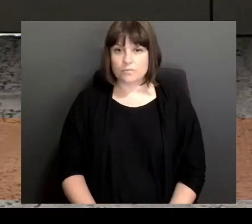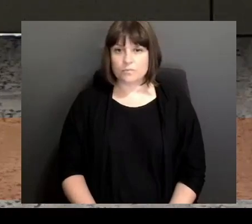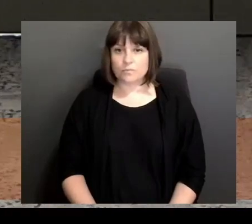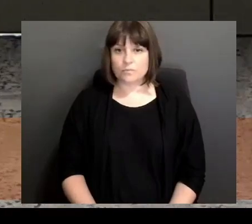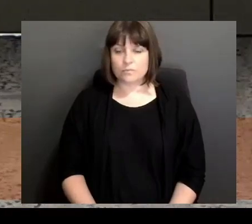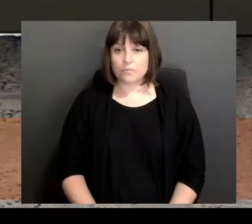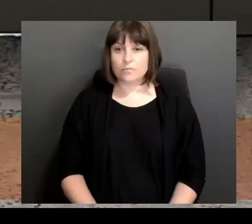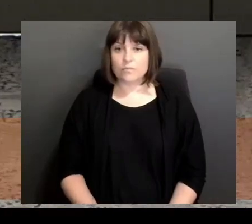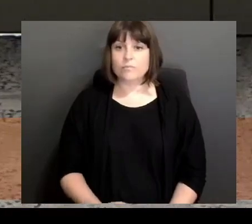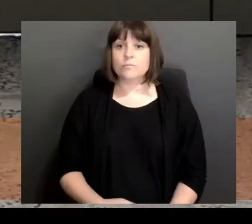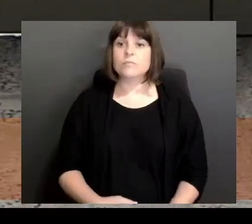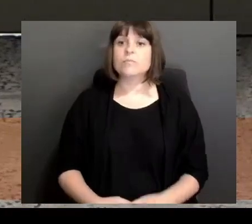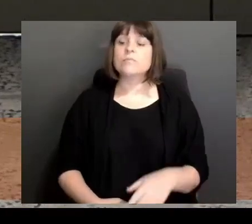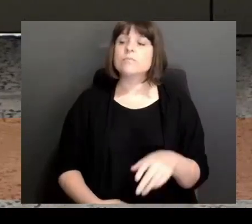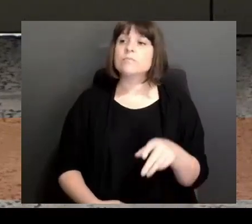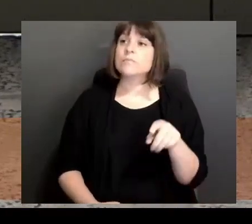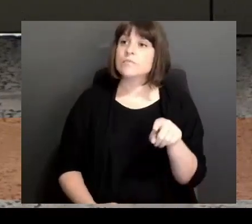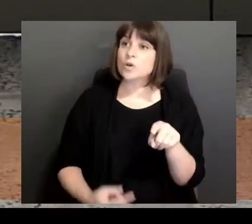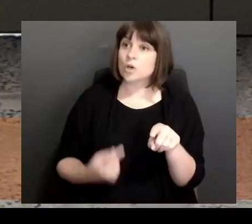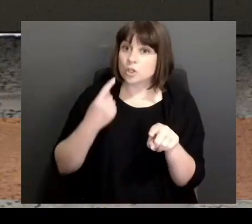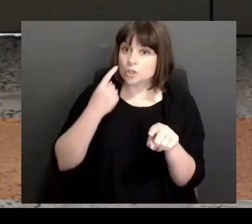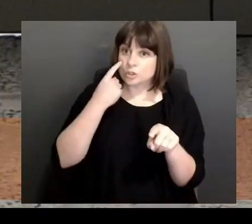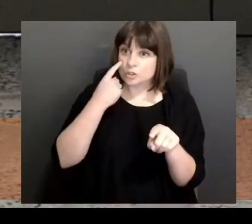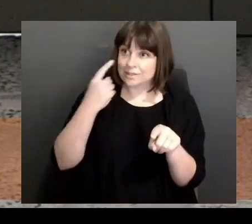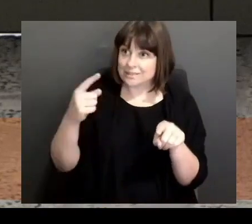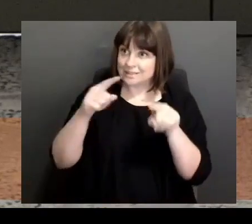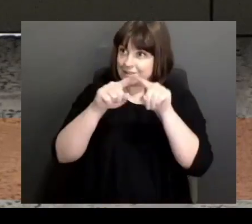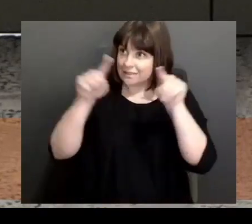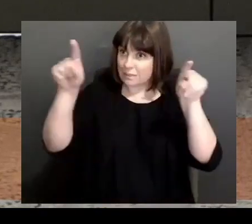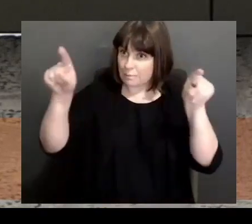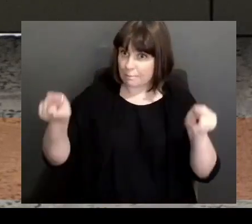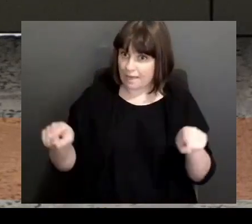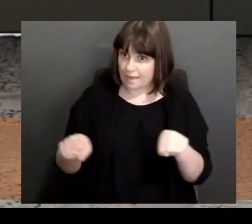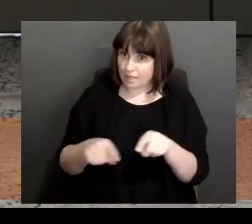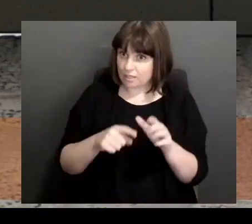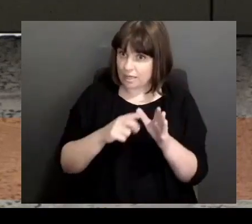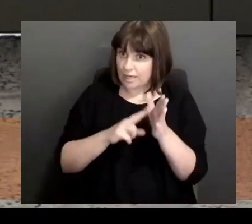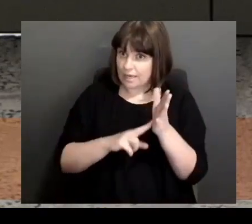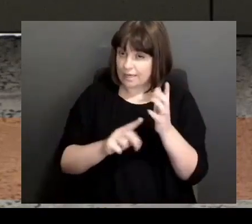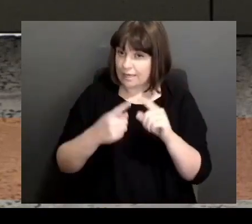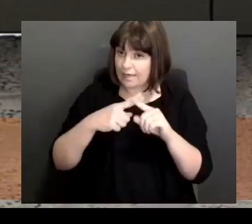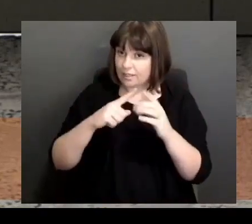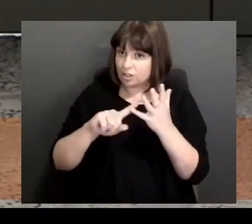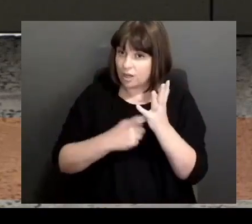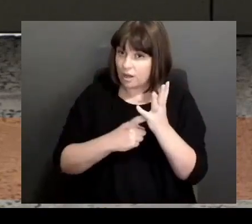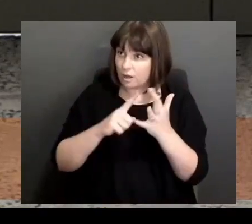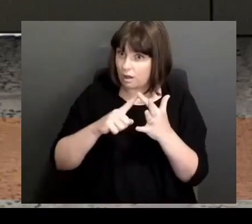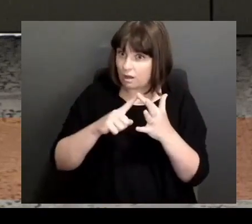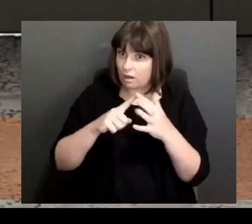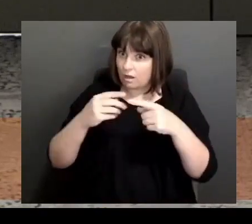Do you see the page of that annexure which is headed